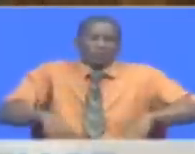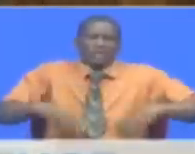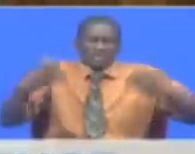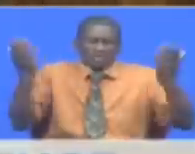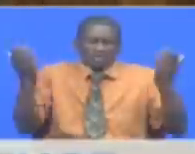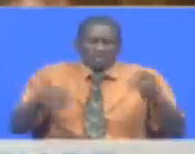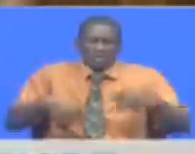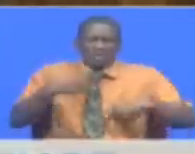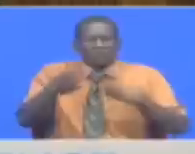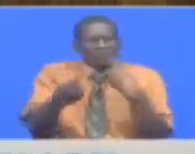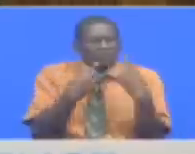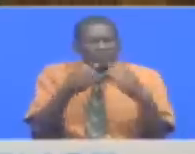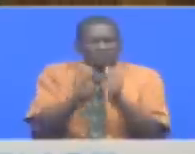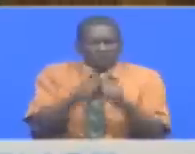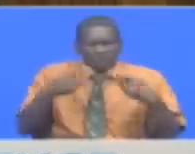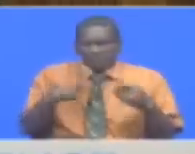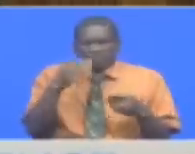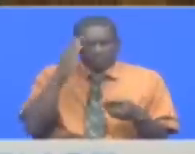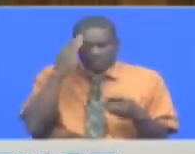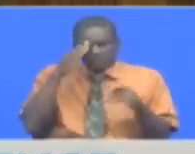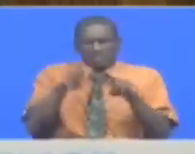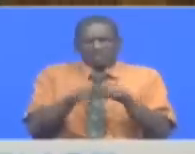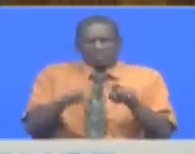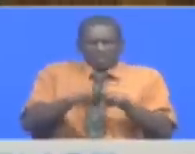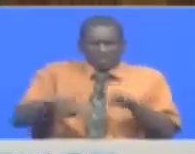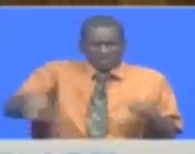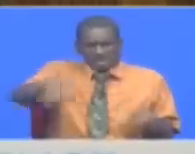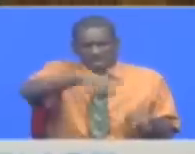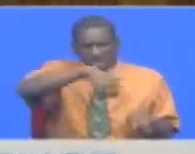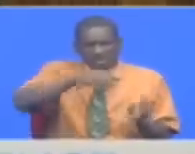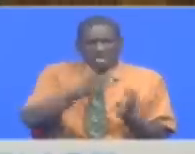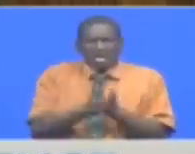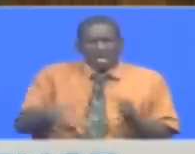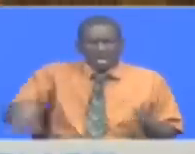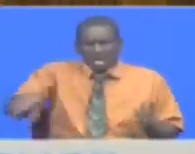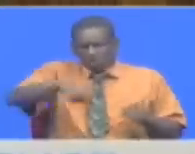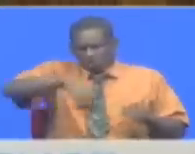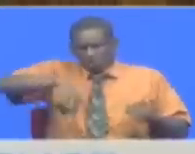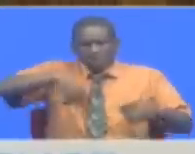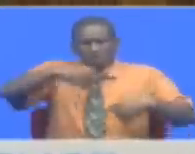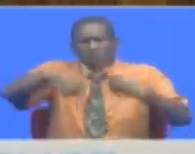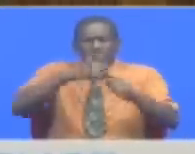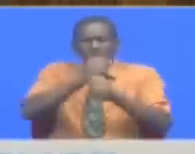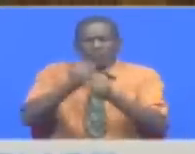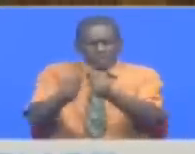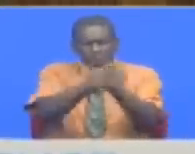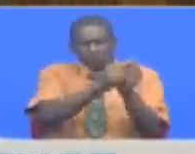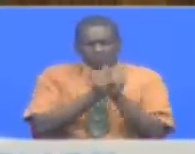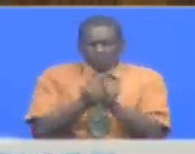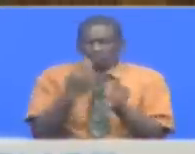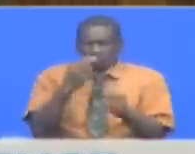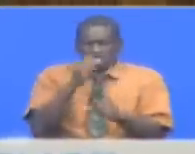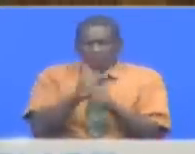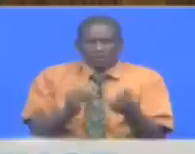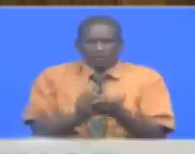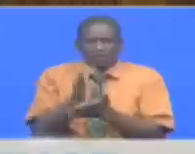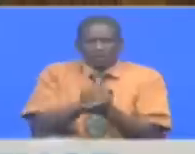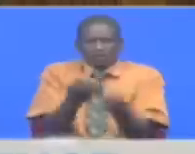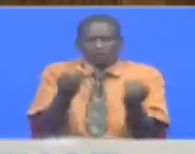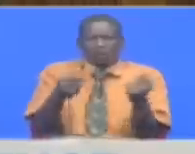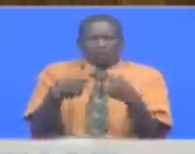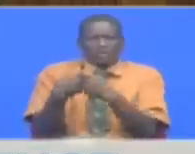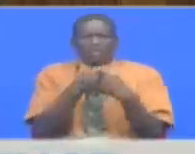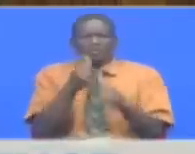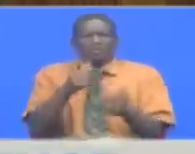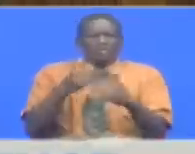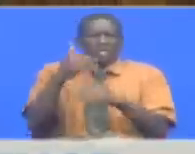consult with people who think the same as we do. And we will continue to work together to see that we overcome these challenges and